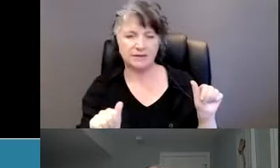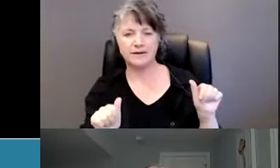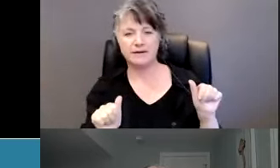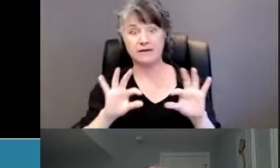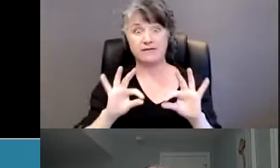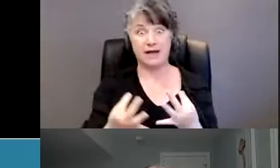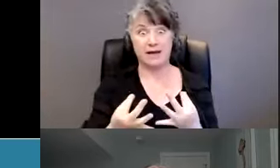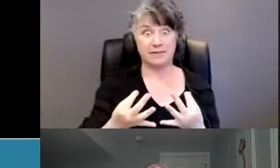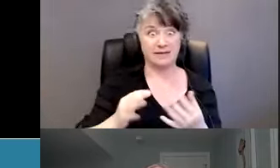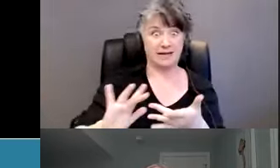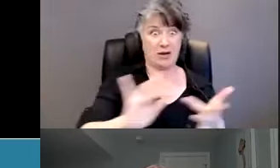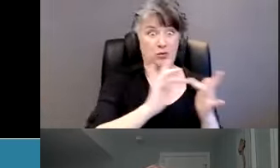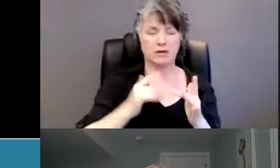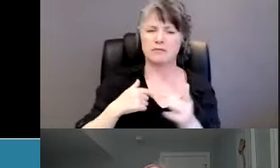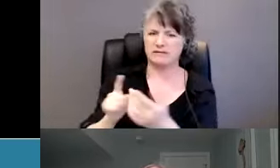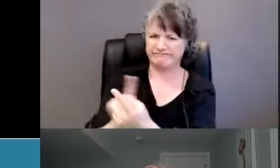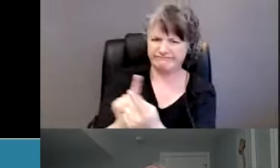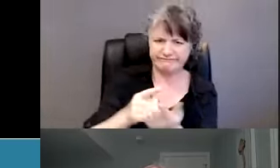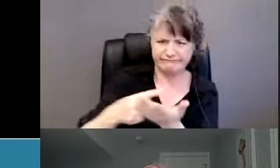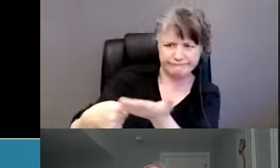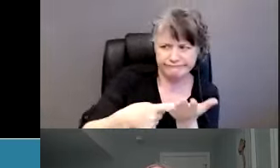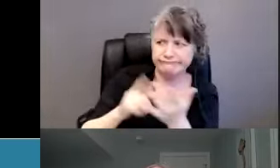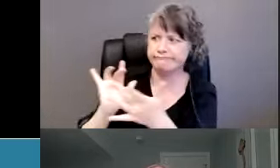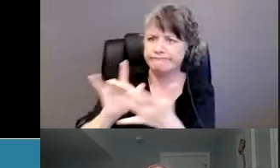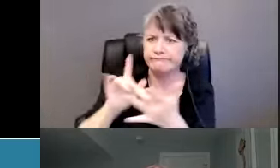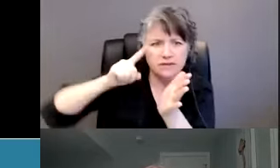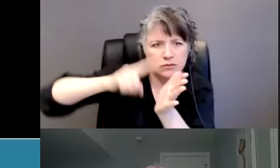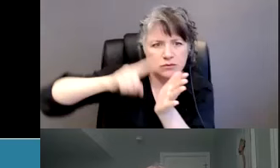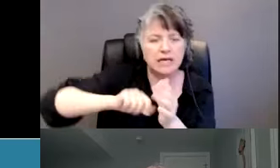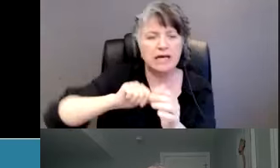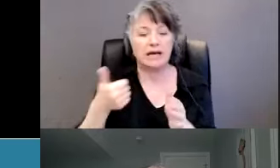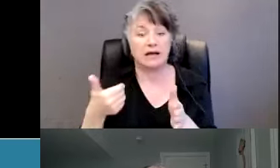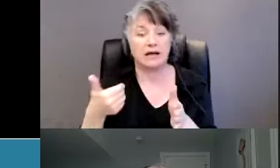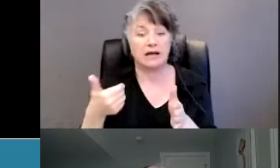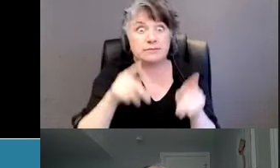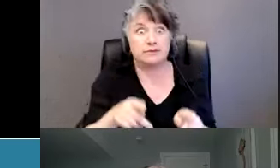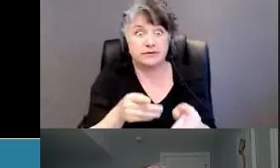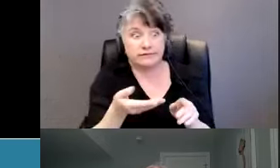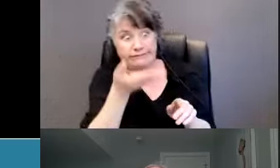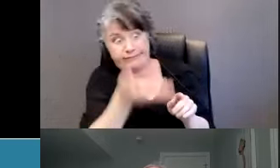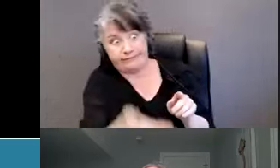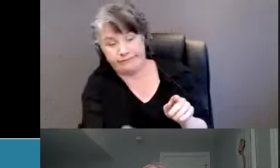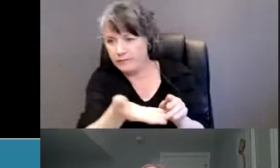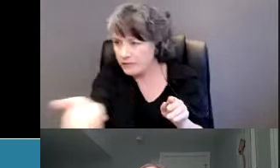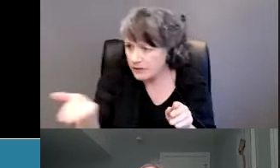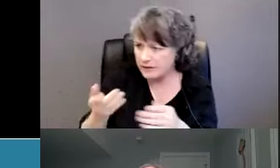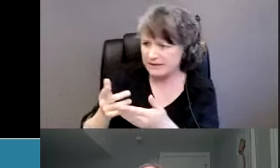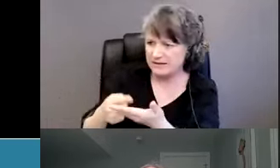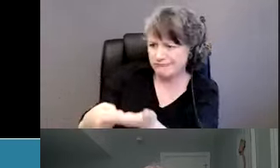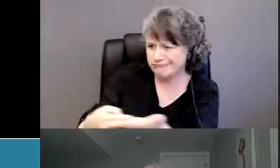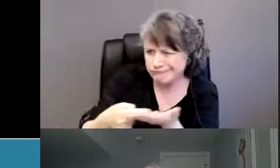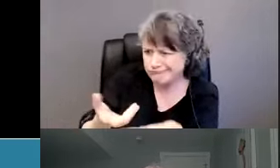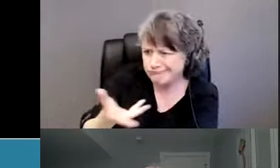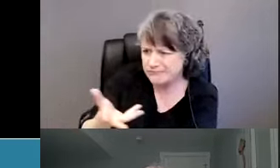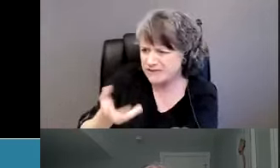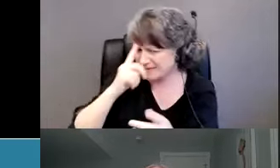that as well. So I speak with the family, I speak with anyone who might be deemed close to that individual to figure out what's